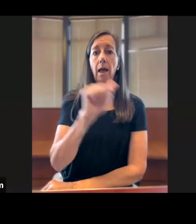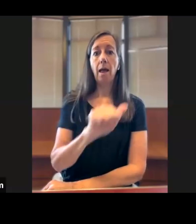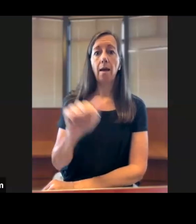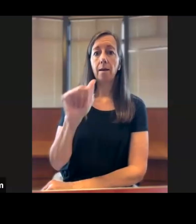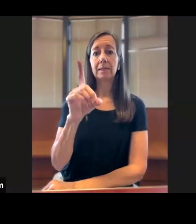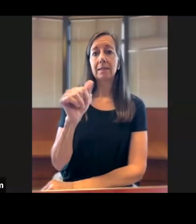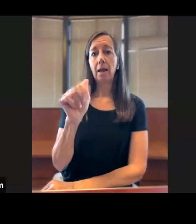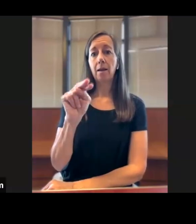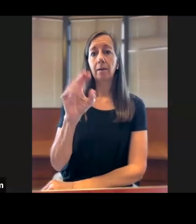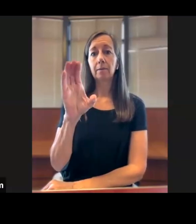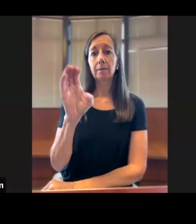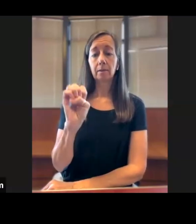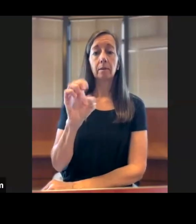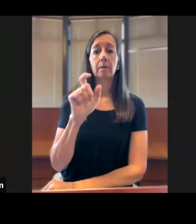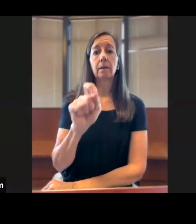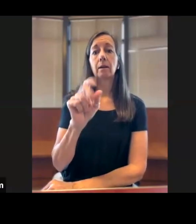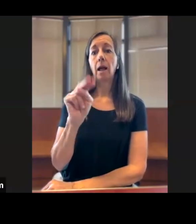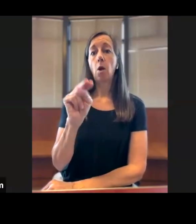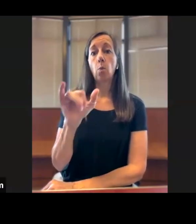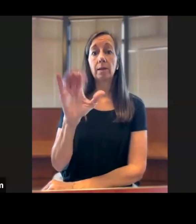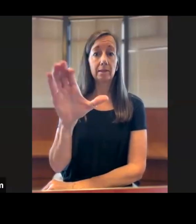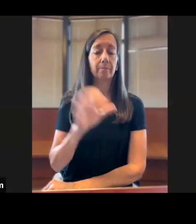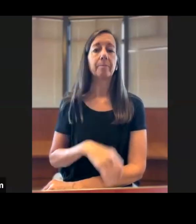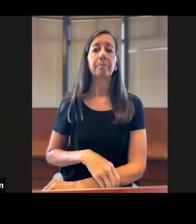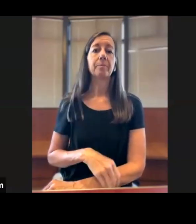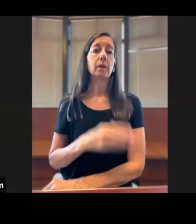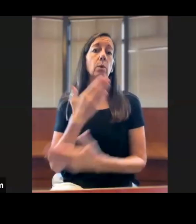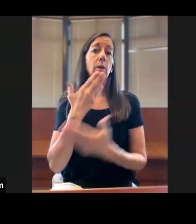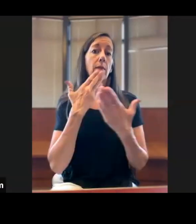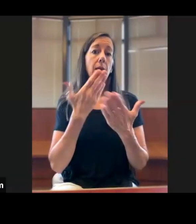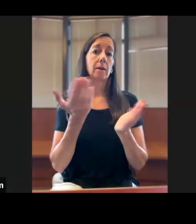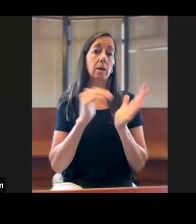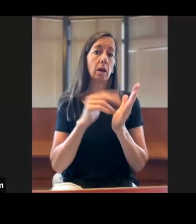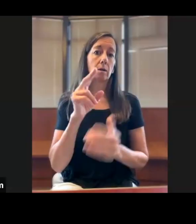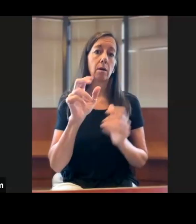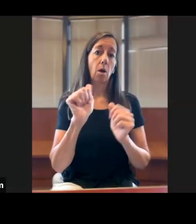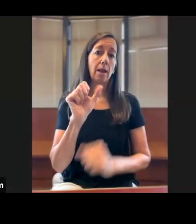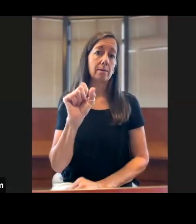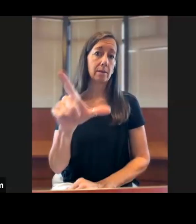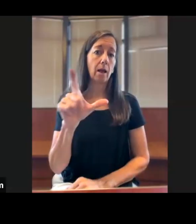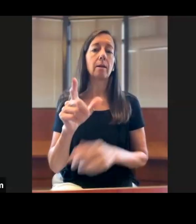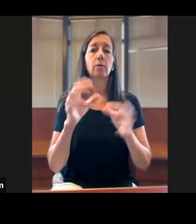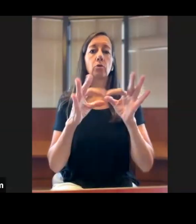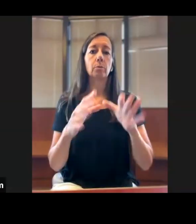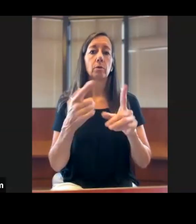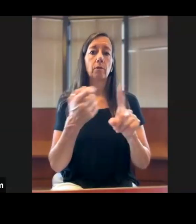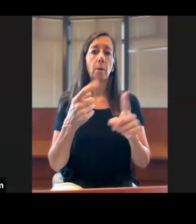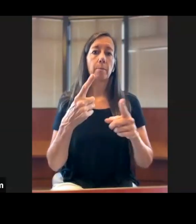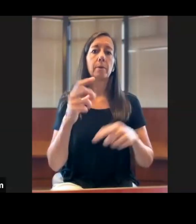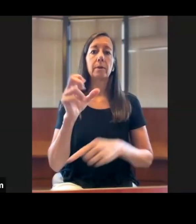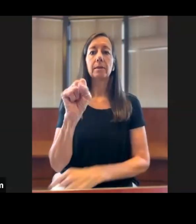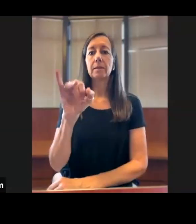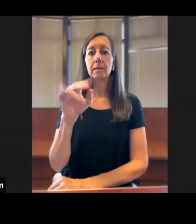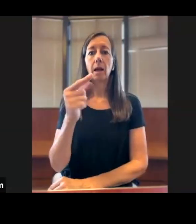dwrfund@dance.nyc. And we want to thank again our ASL interpreters from Sign Nexus and our captioning